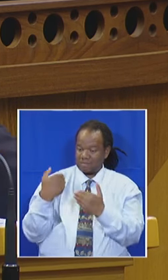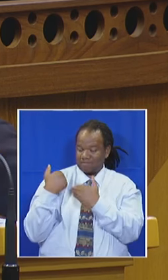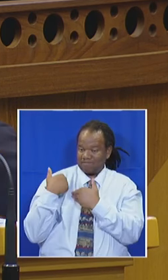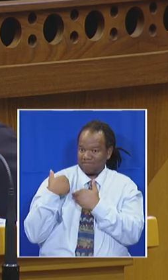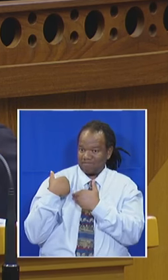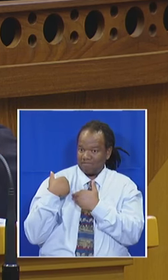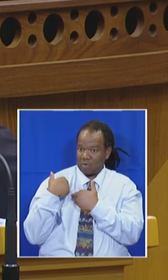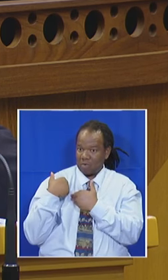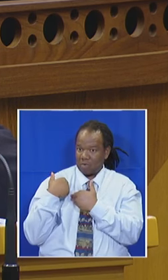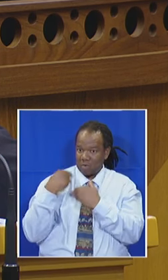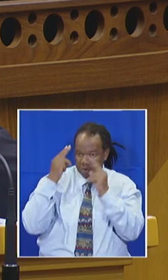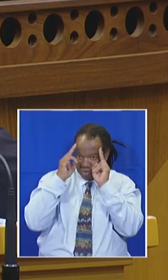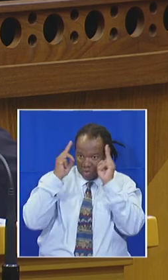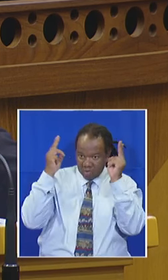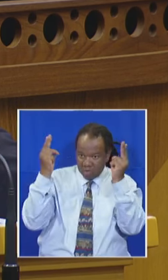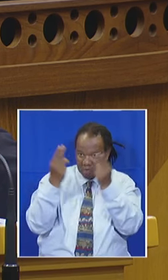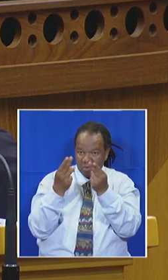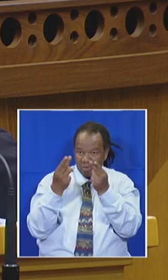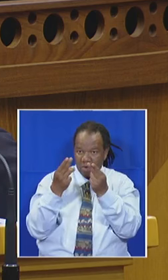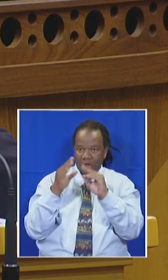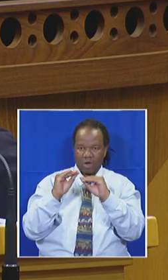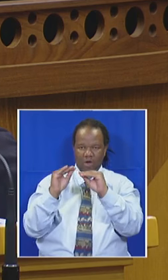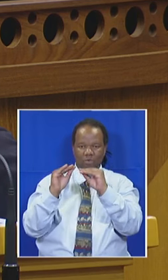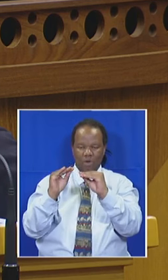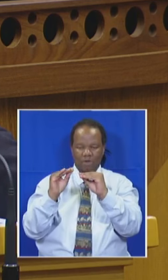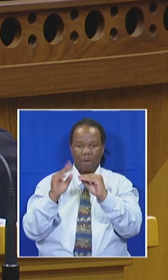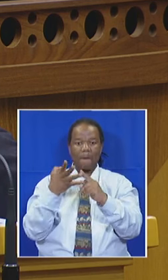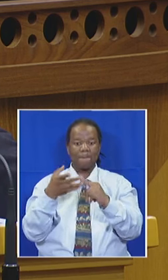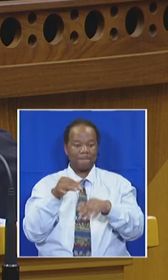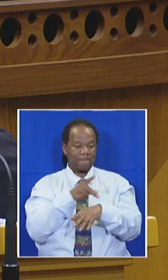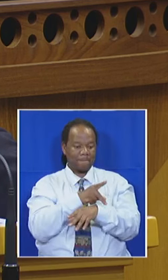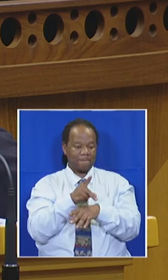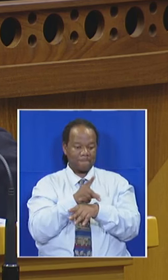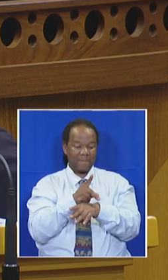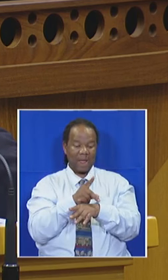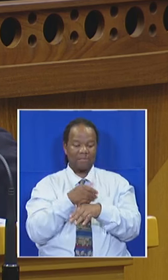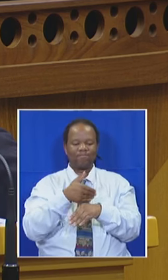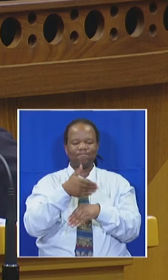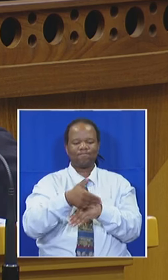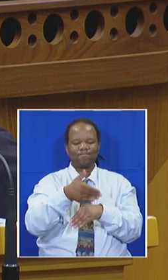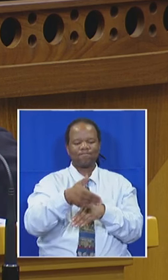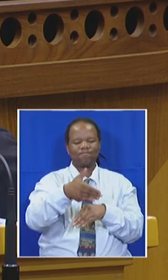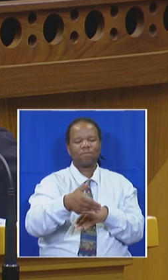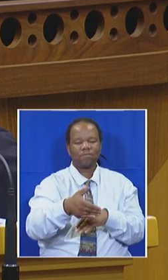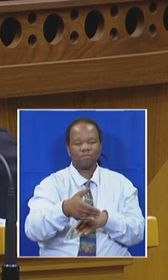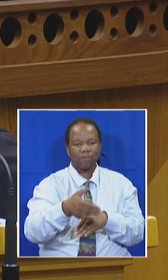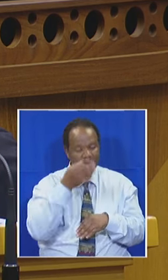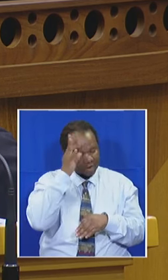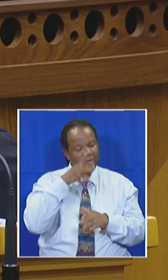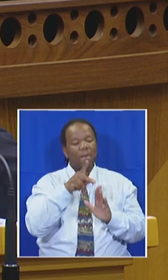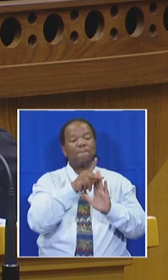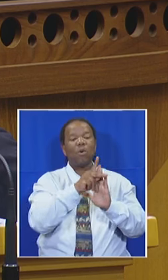Over the coming months, government policies will respond directly to the